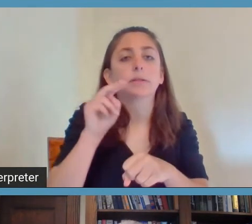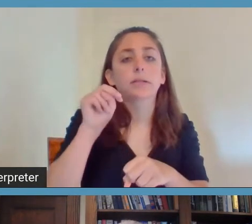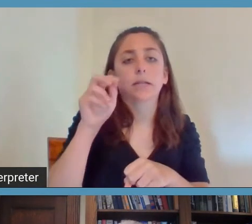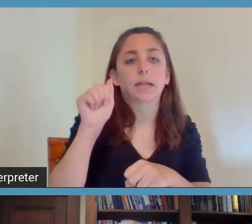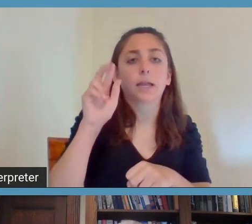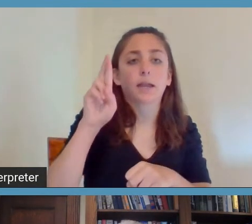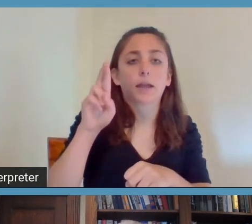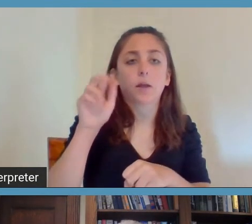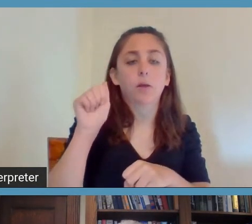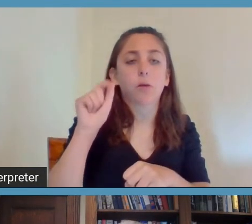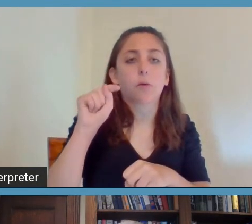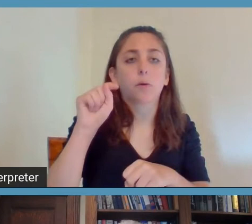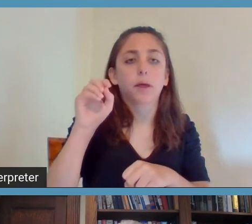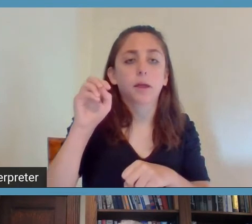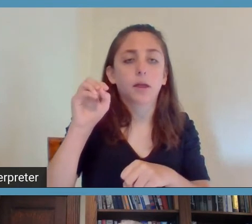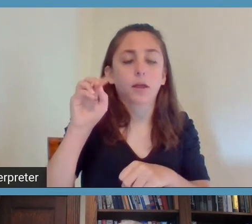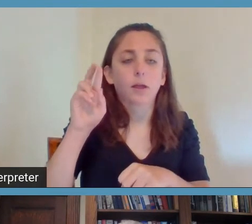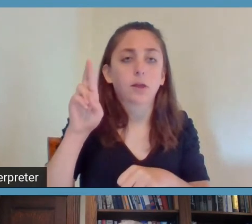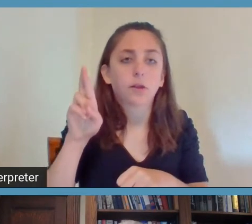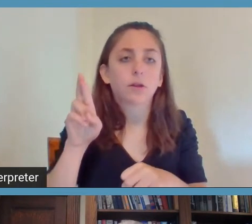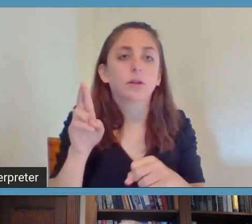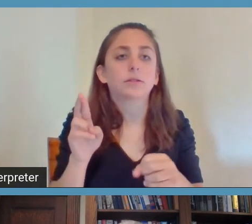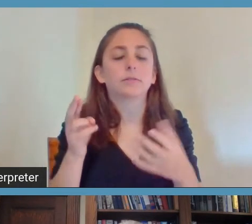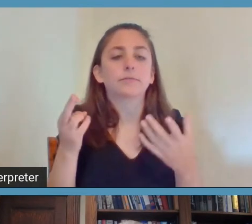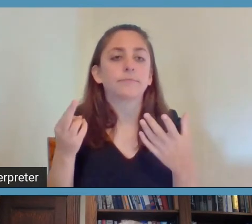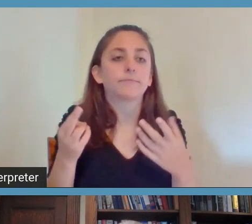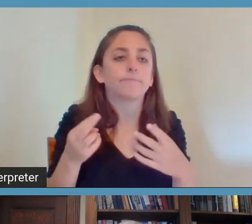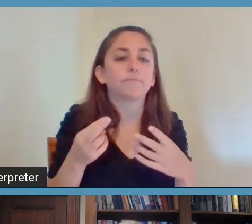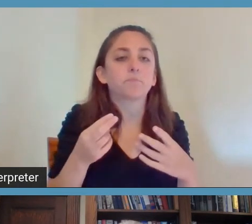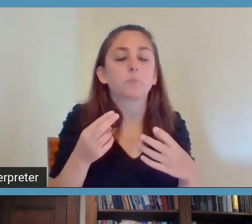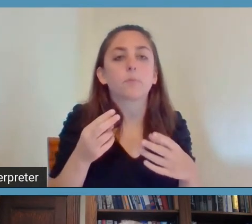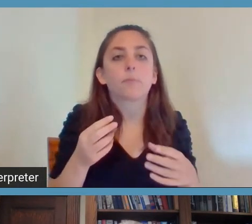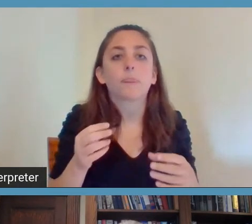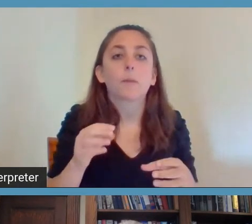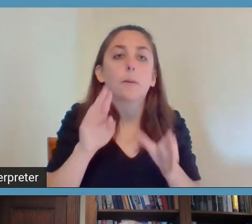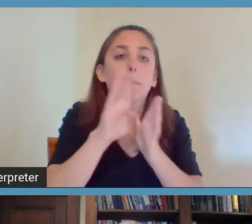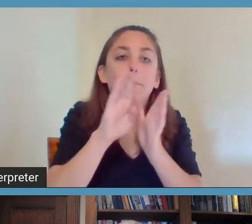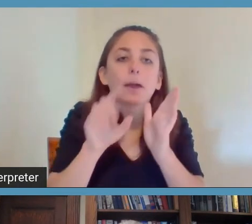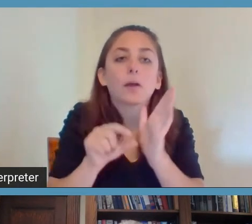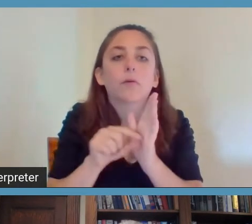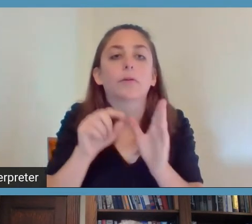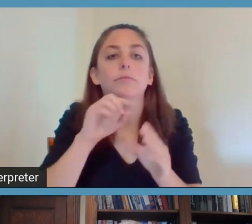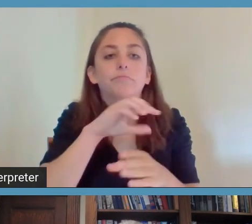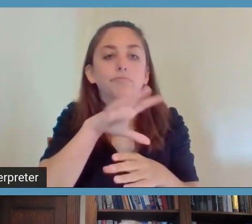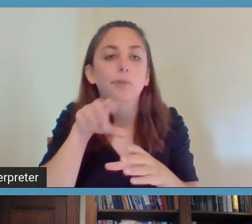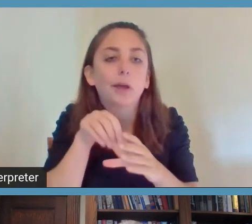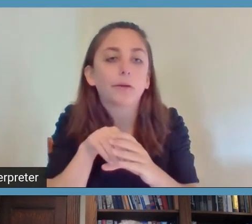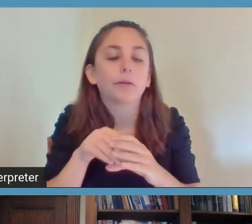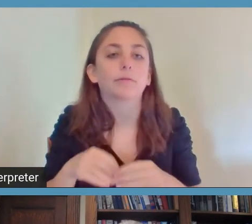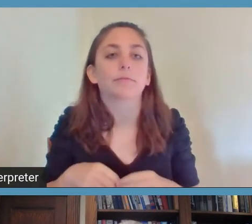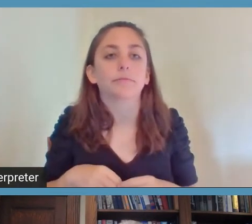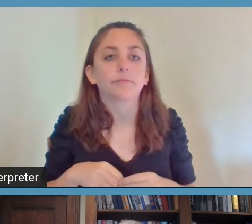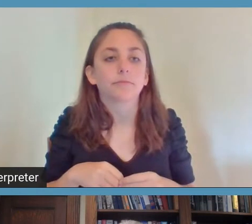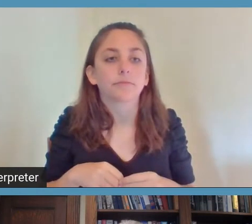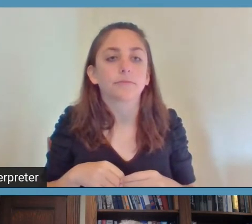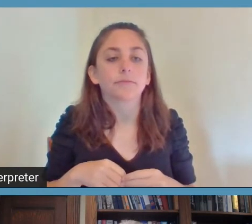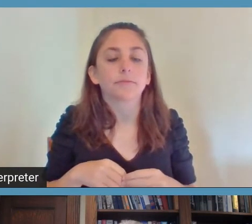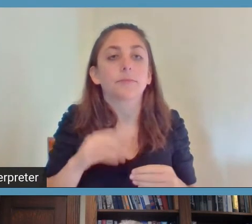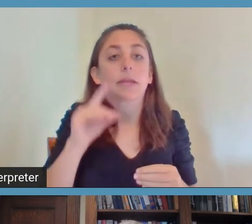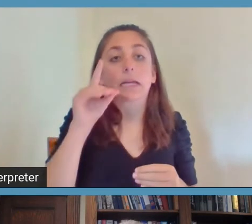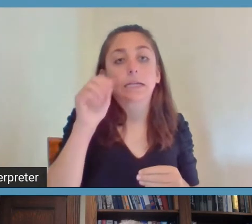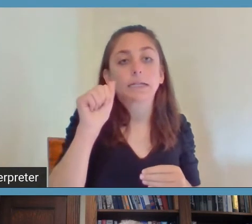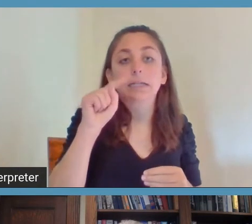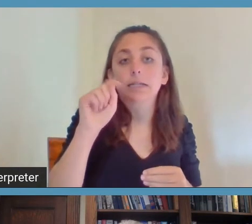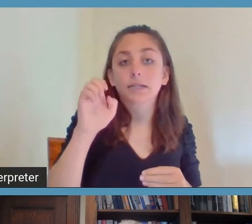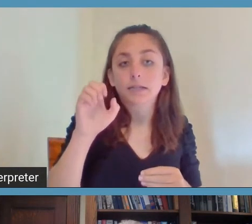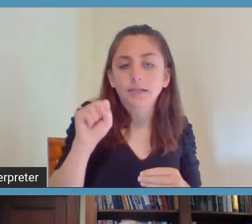bridge any pieces, fill in a little bit of backstory and background and things like that, to drop in dates. I always tell people